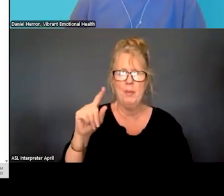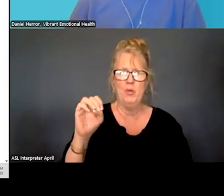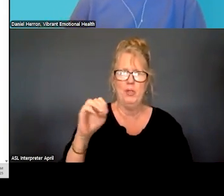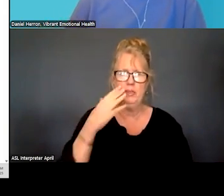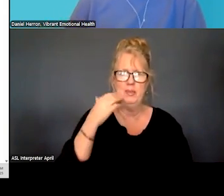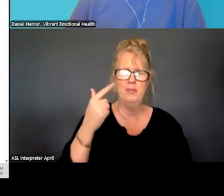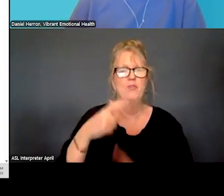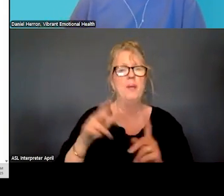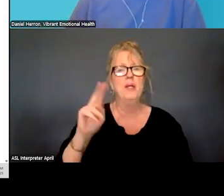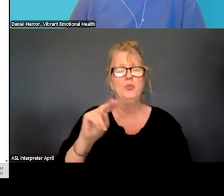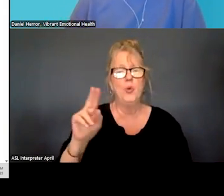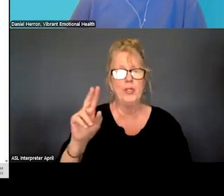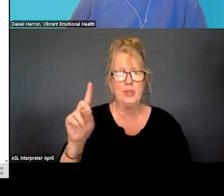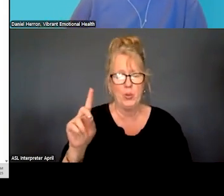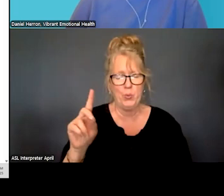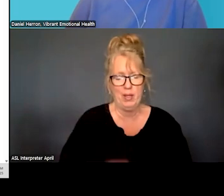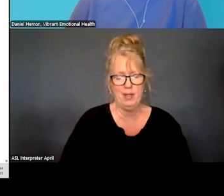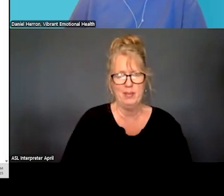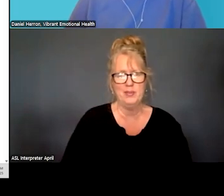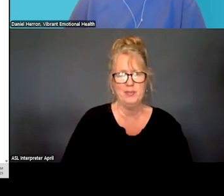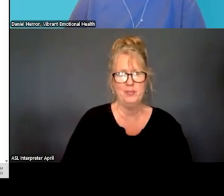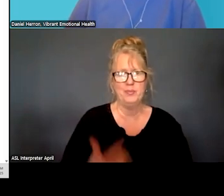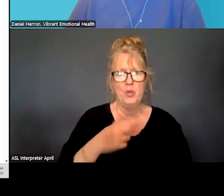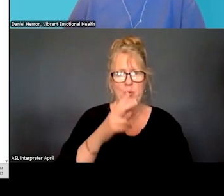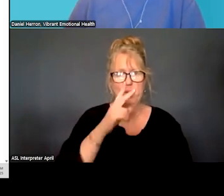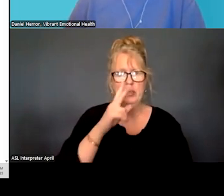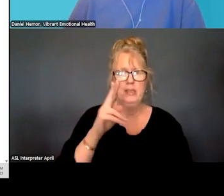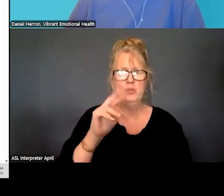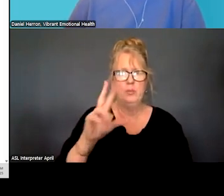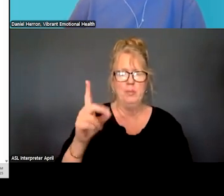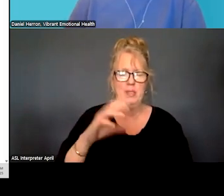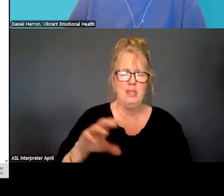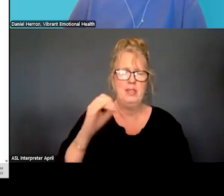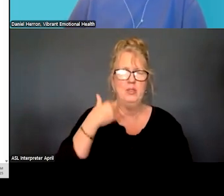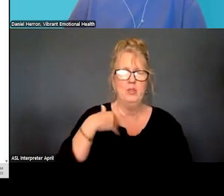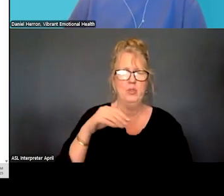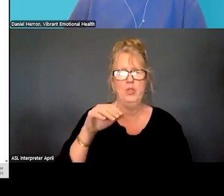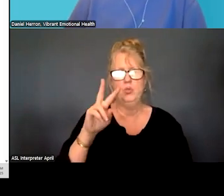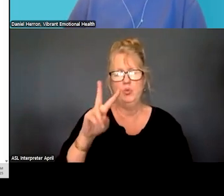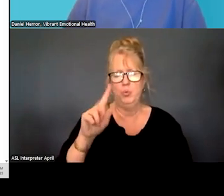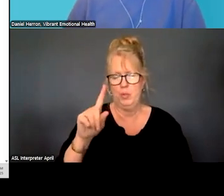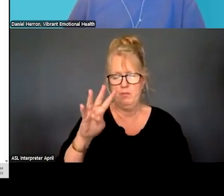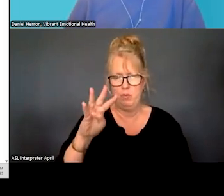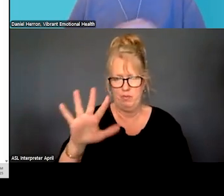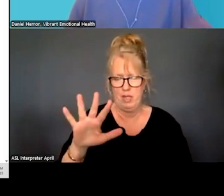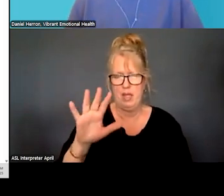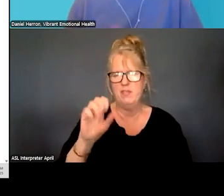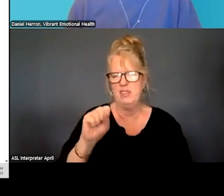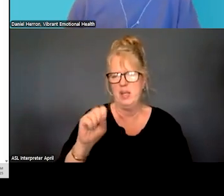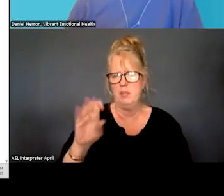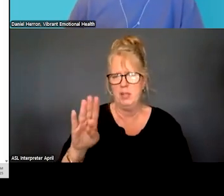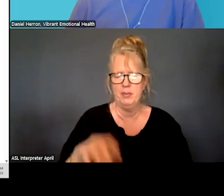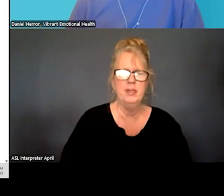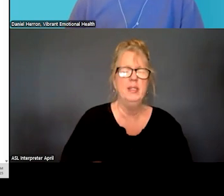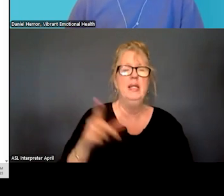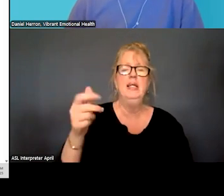North Dakota. We see North Dakota Senate Bill 2145. And there have been several